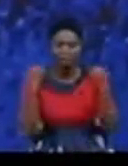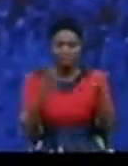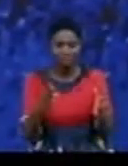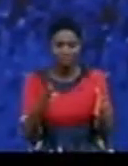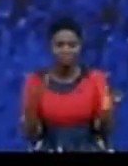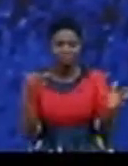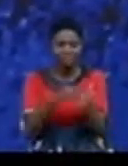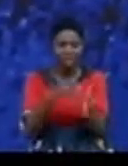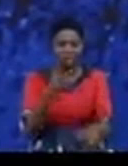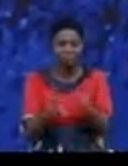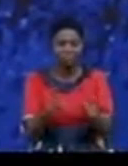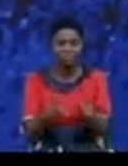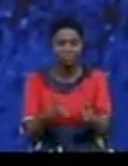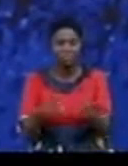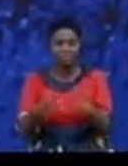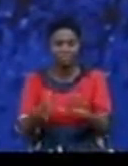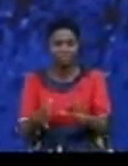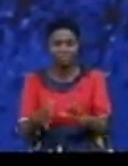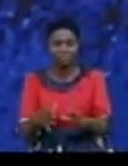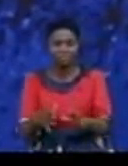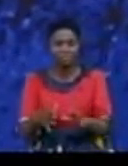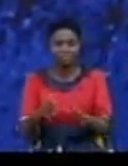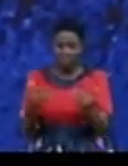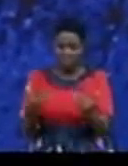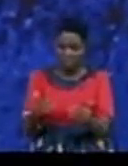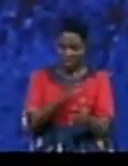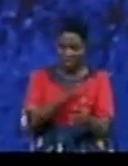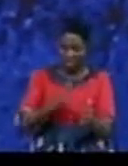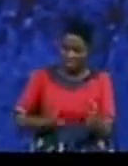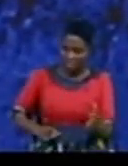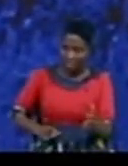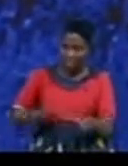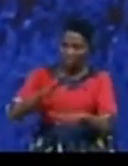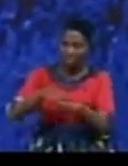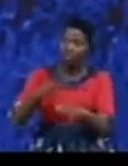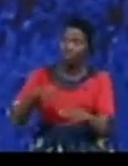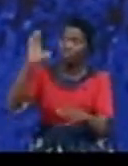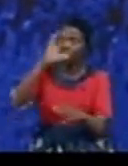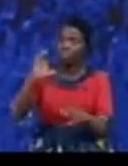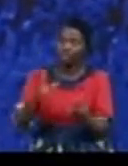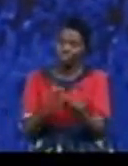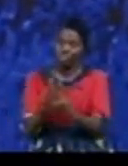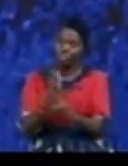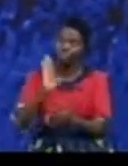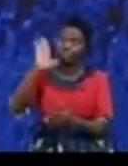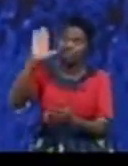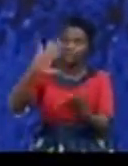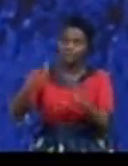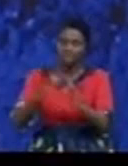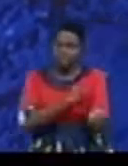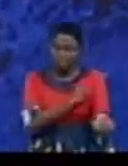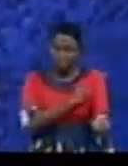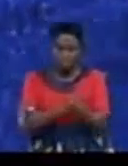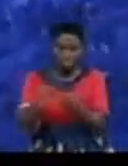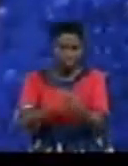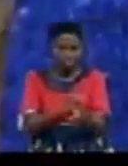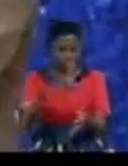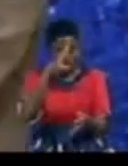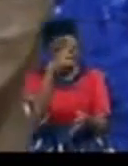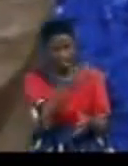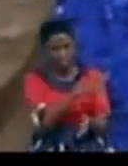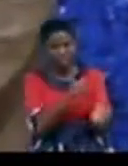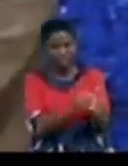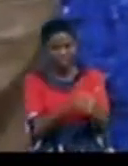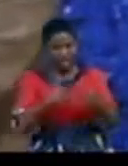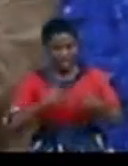Christ on the cross, through his death, destroyed him that had the power